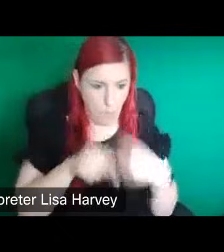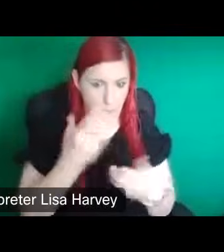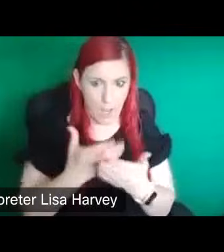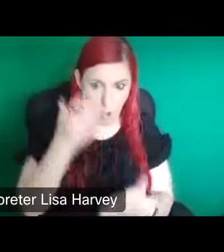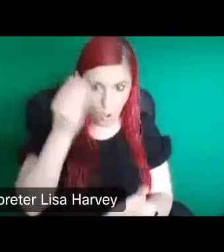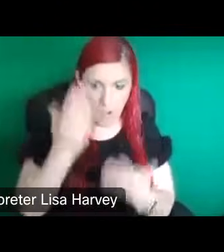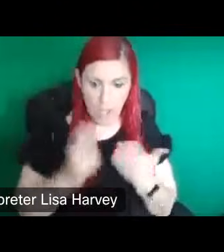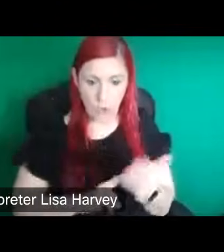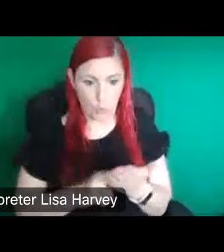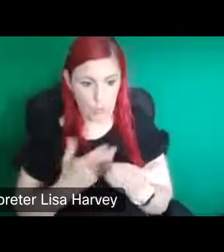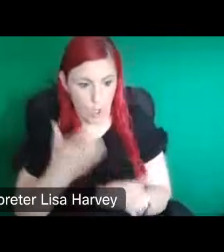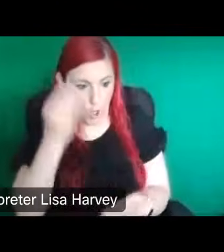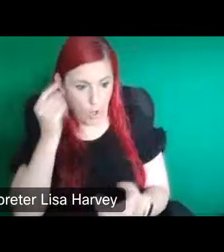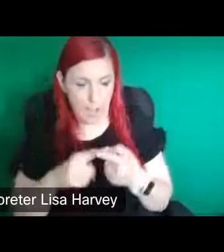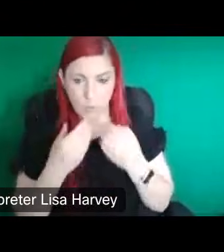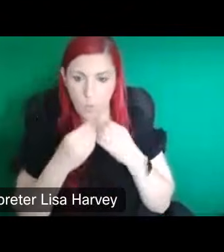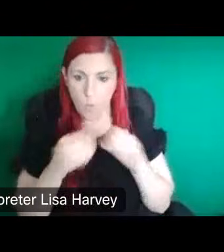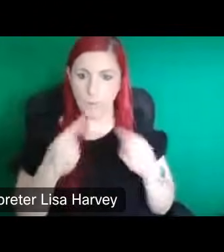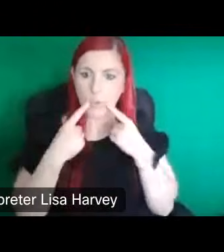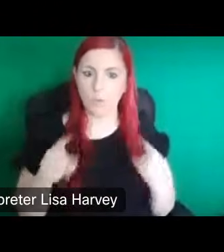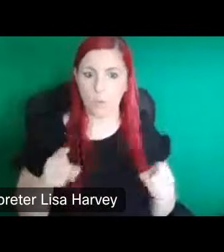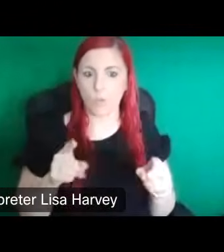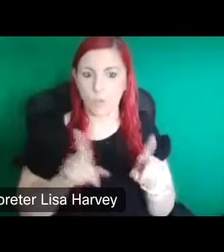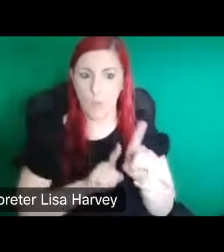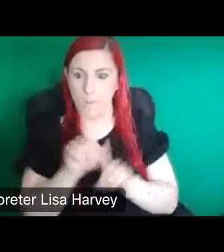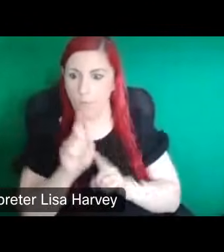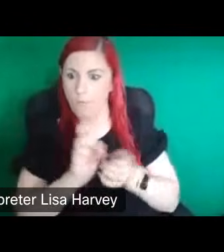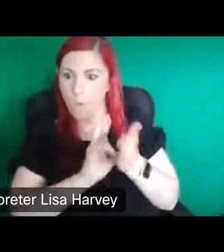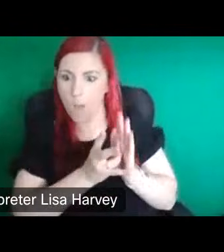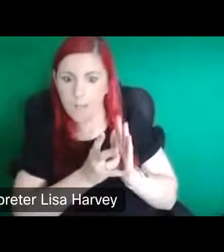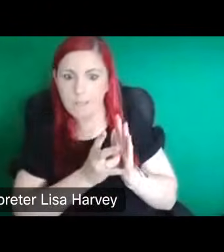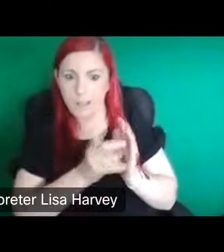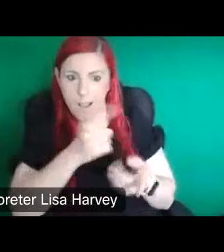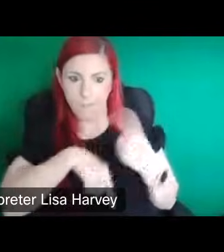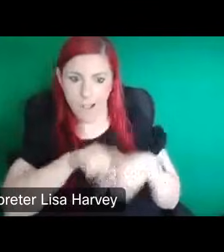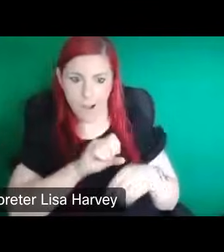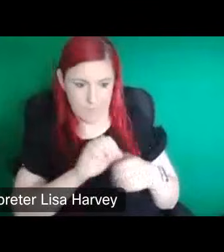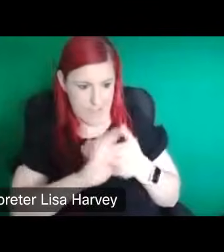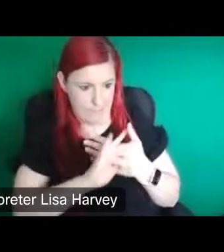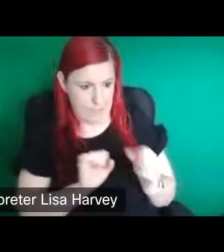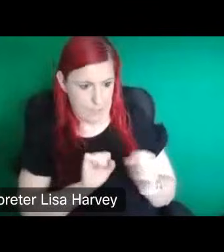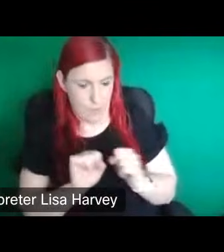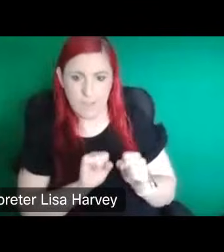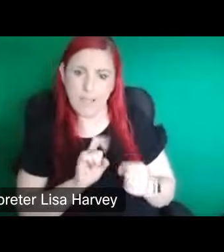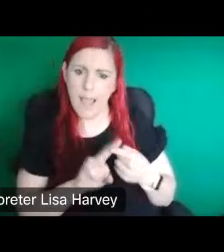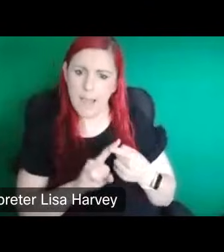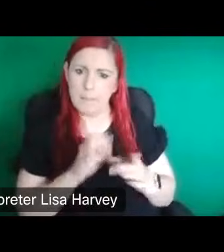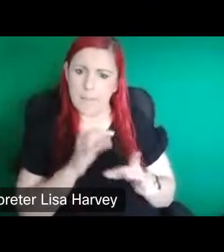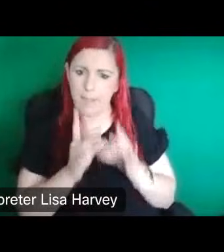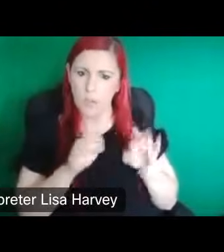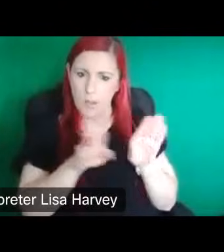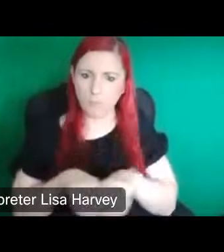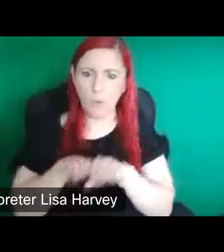disclosure to improve the quality and safety of our services, and our approach to assurance and standardization, strengthening